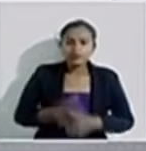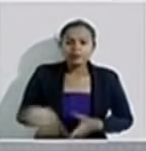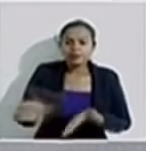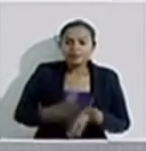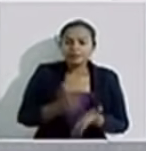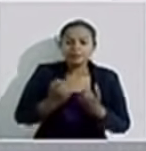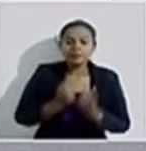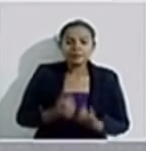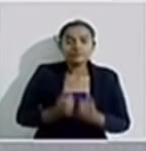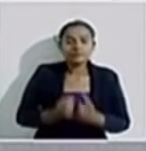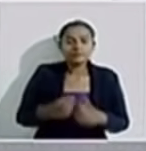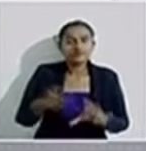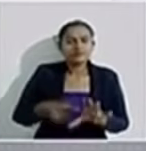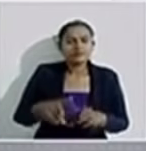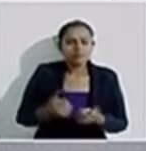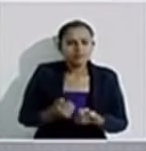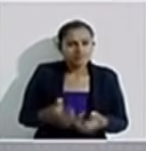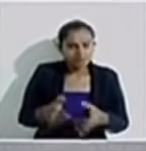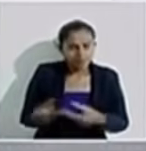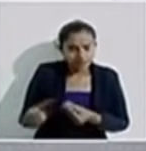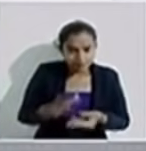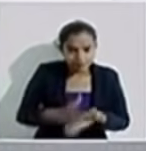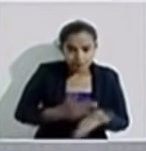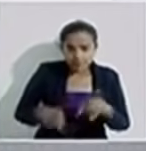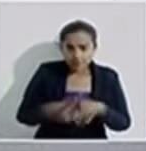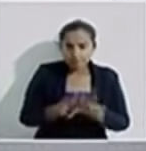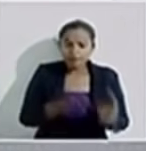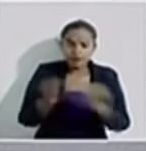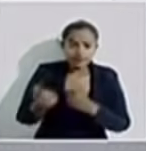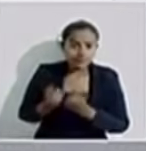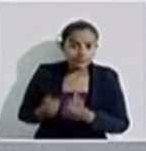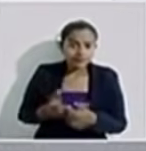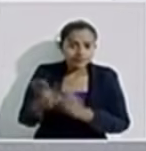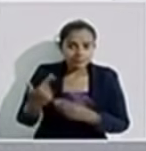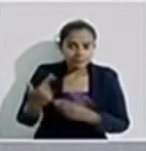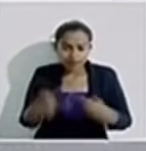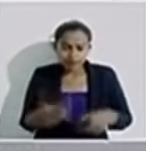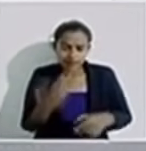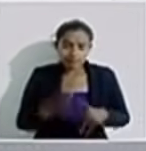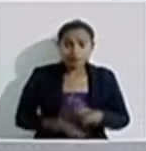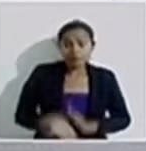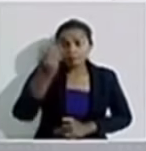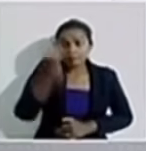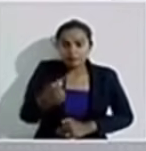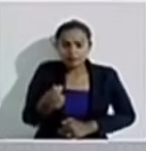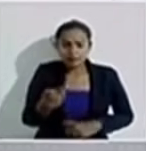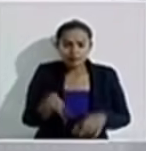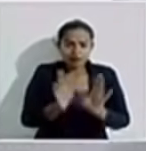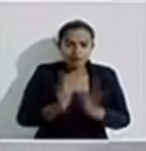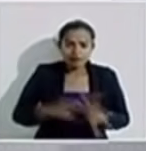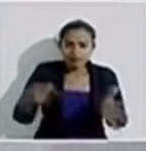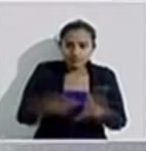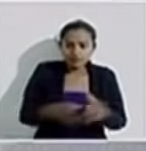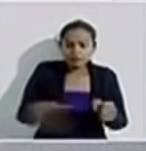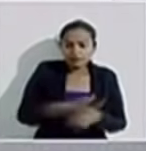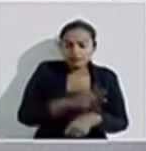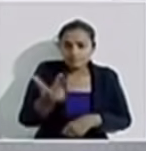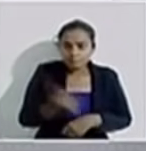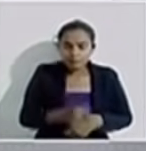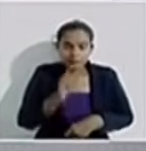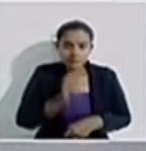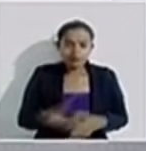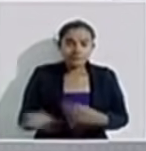50% depending on vehicle type. The higher prices have supported loan recoveries from repossession in the near term, but